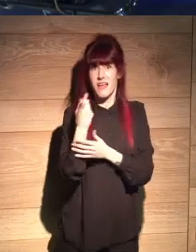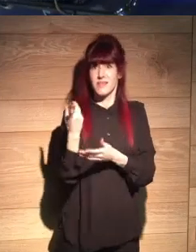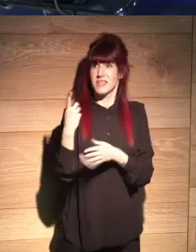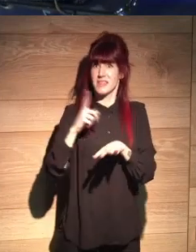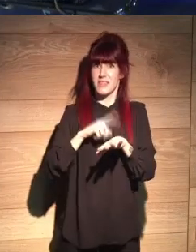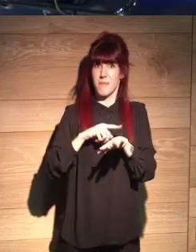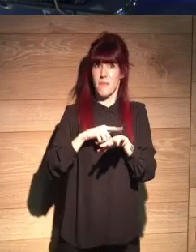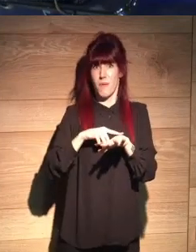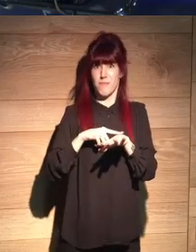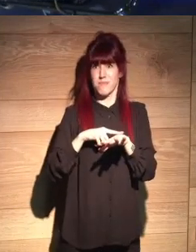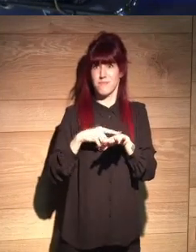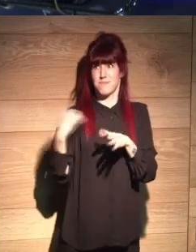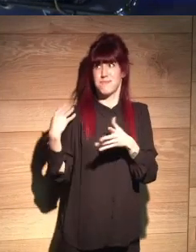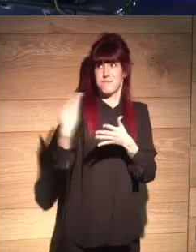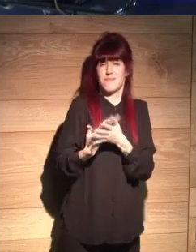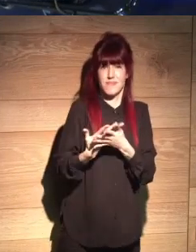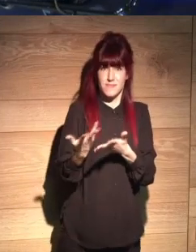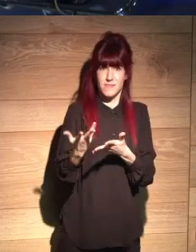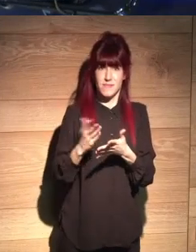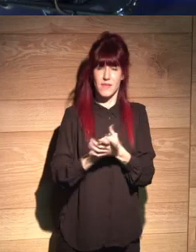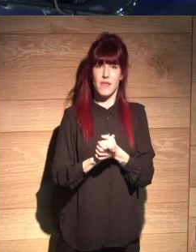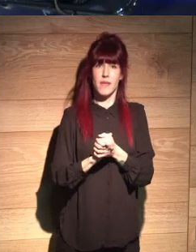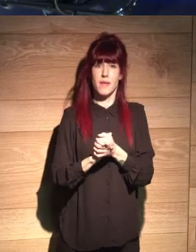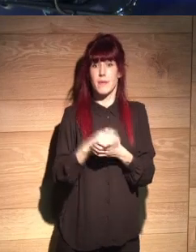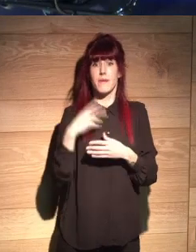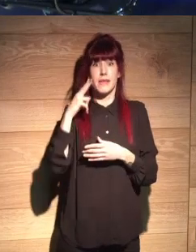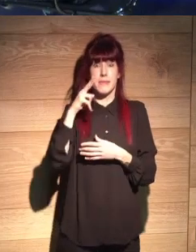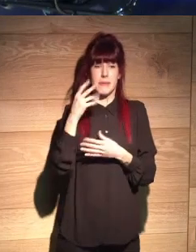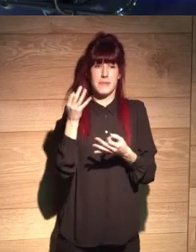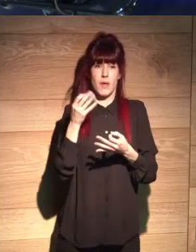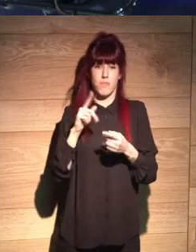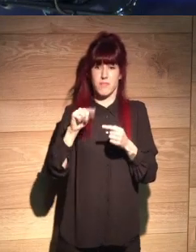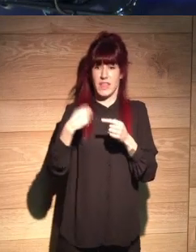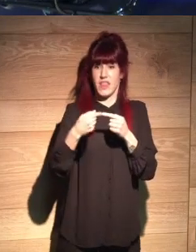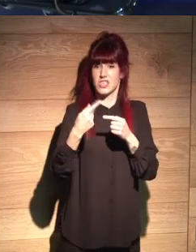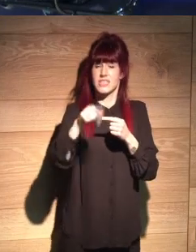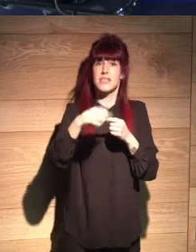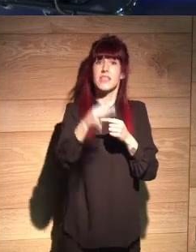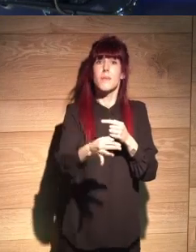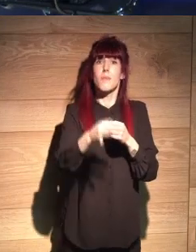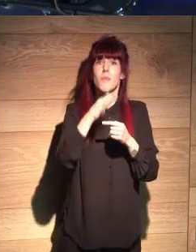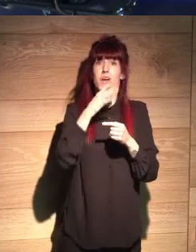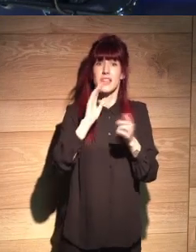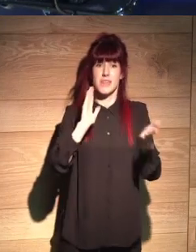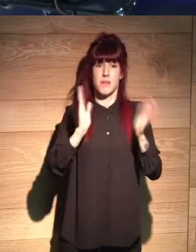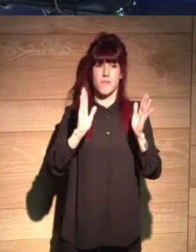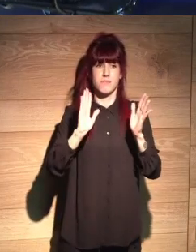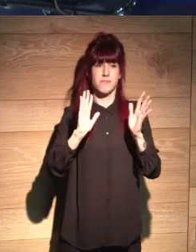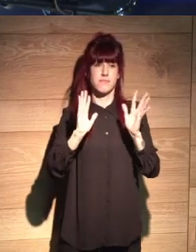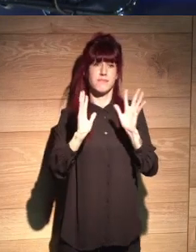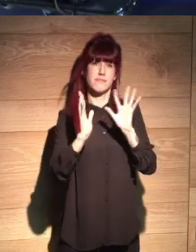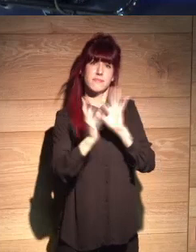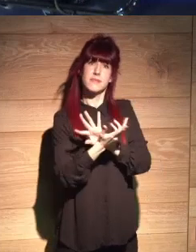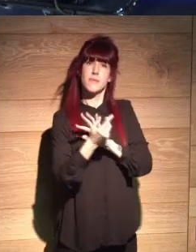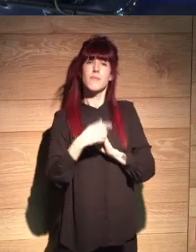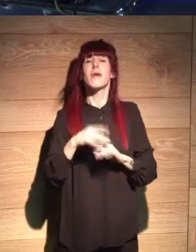So there's a whole generation gap. Están cambiando. Ahí te voy a decir dos cosas. Por